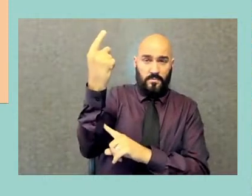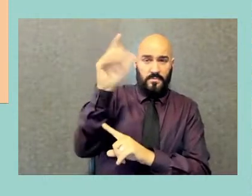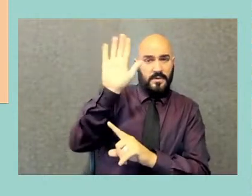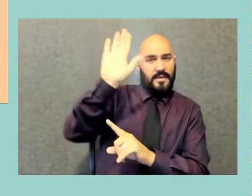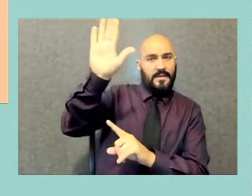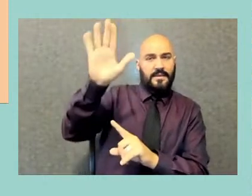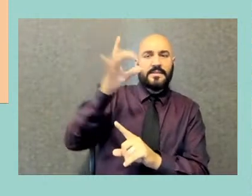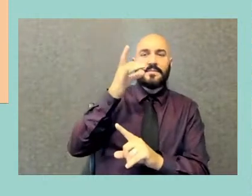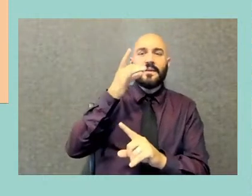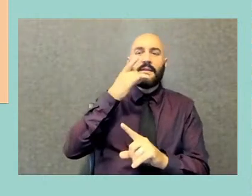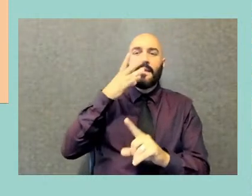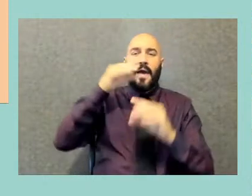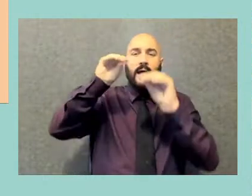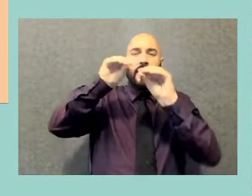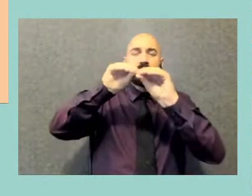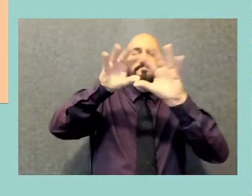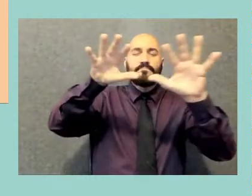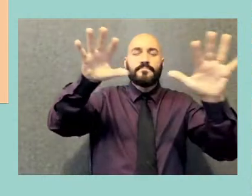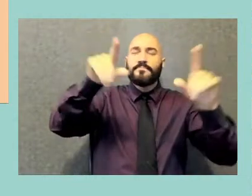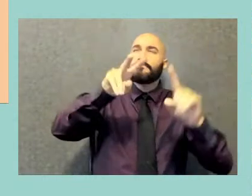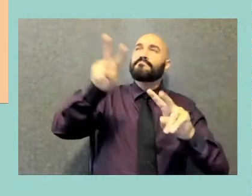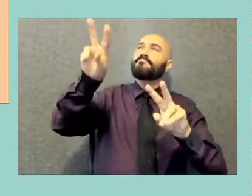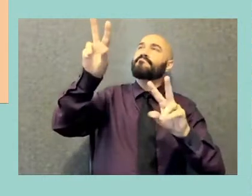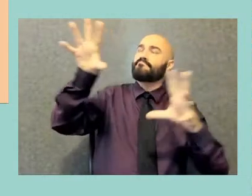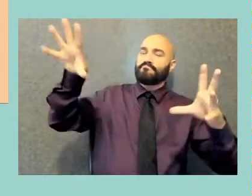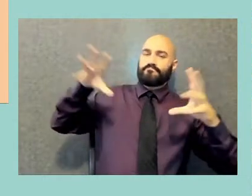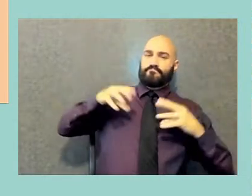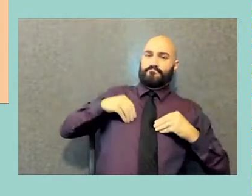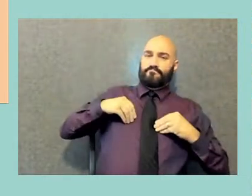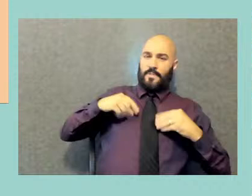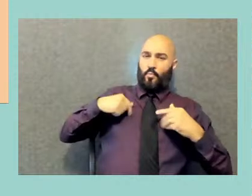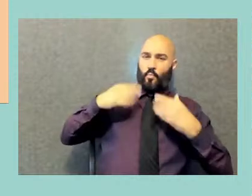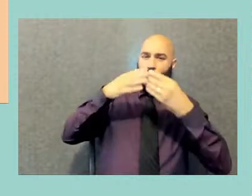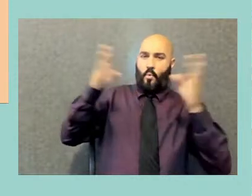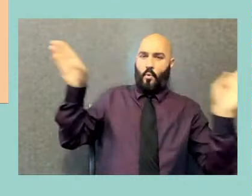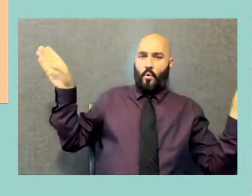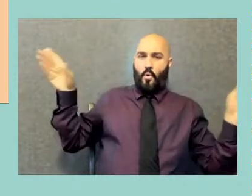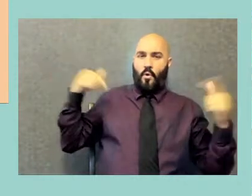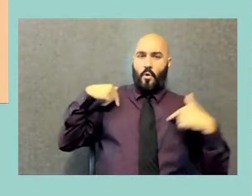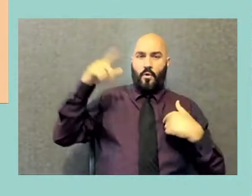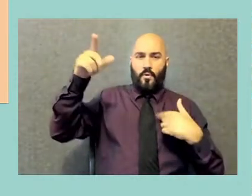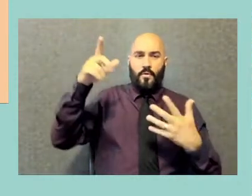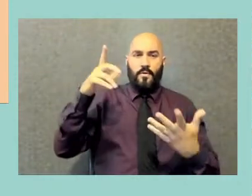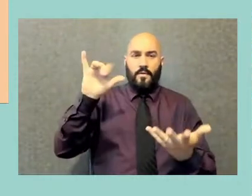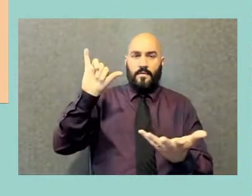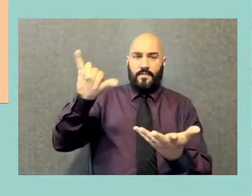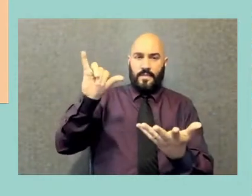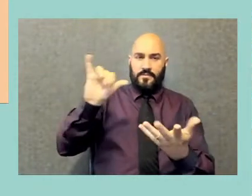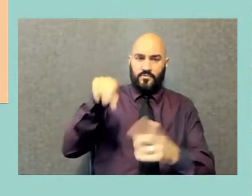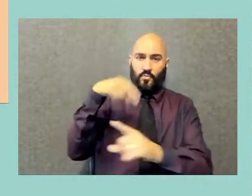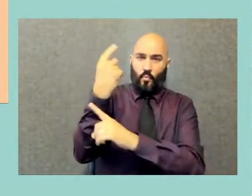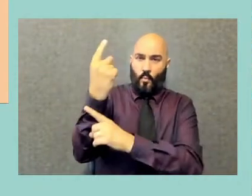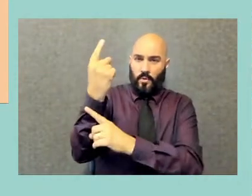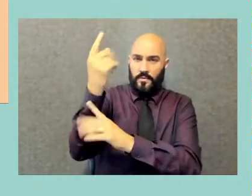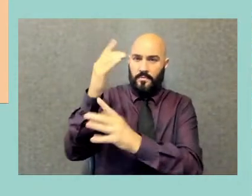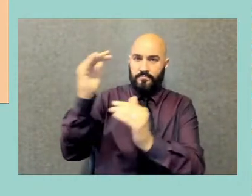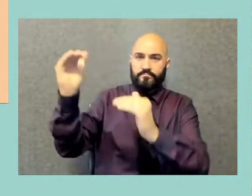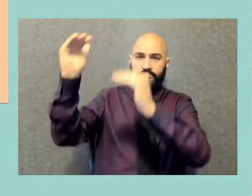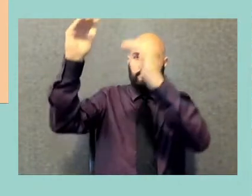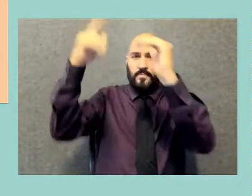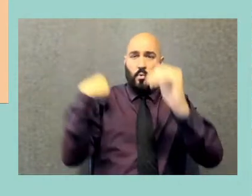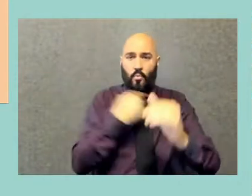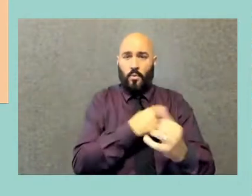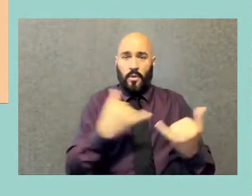One. We are opening up in sweet surrender to the luminous love light of the